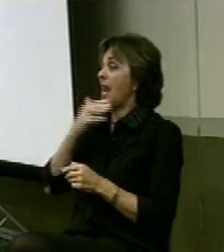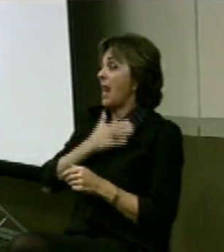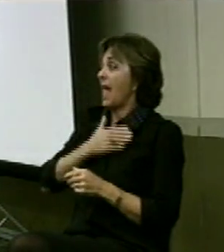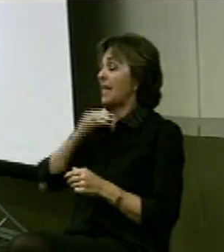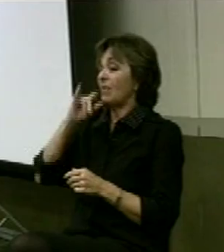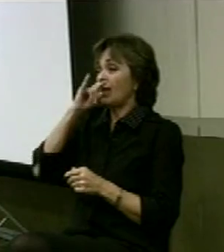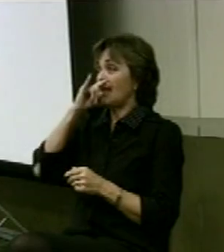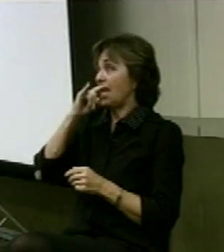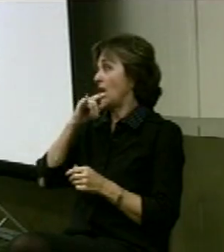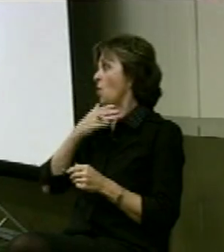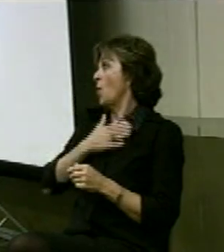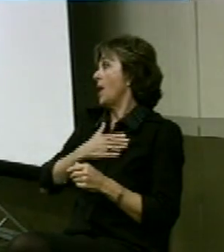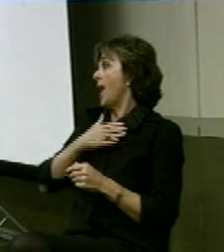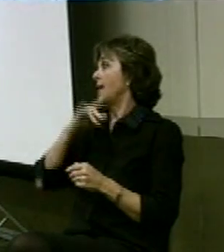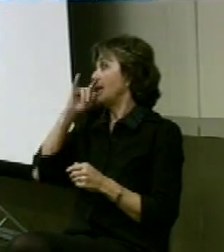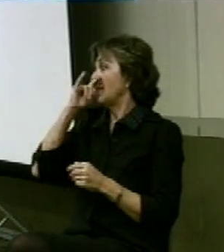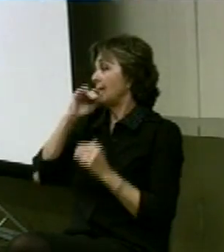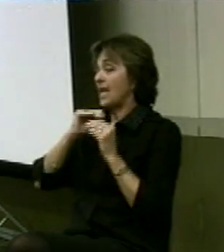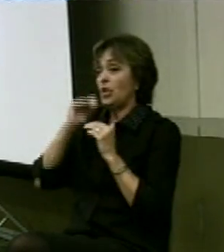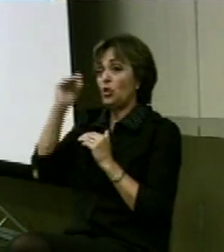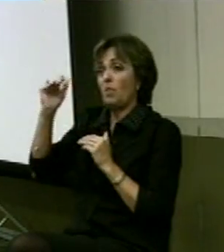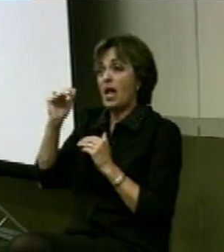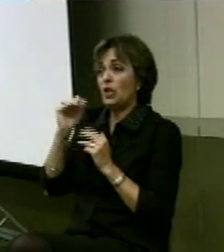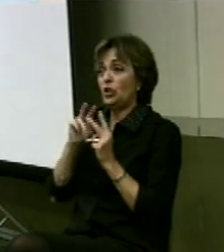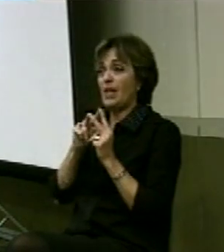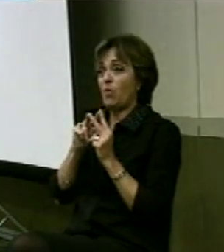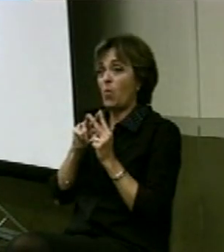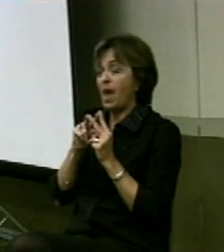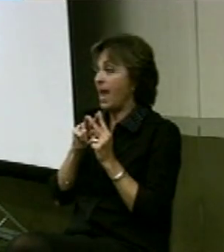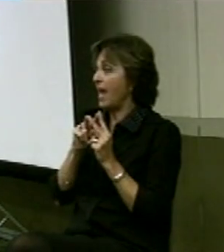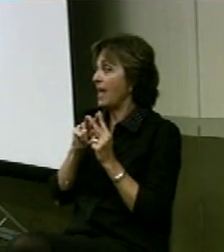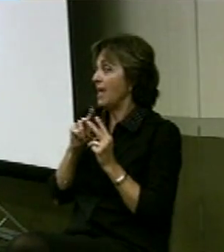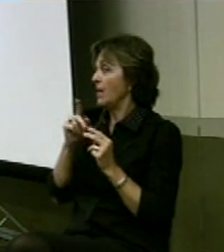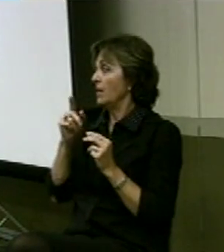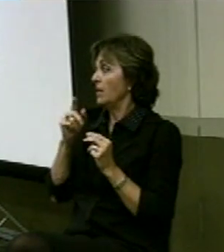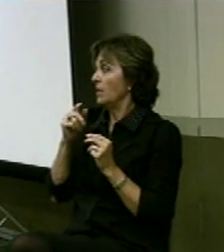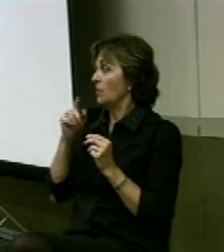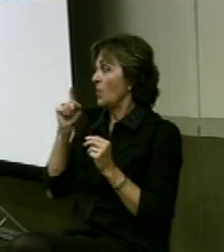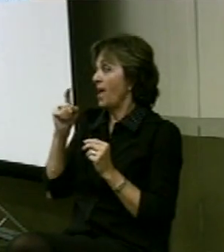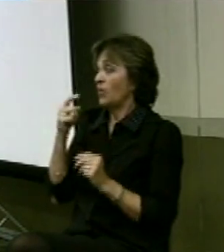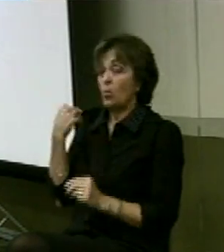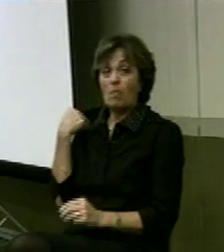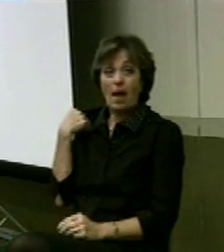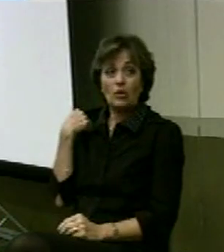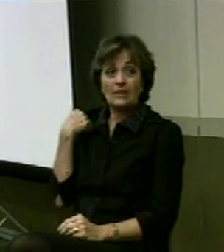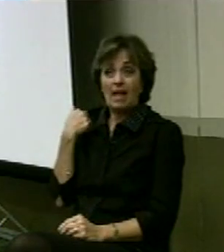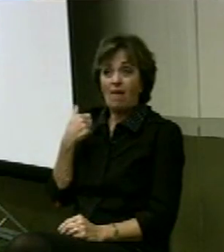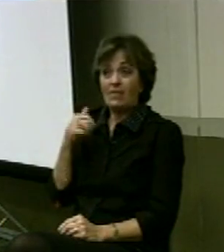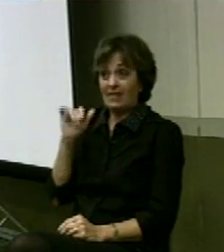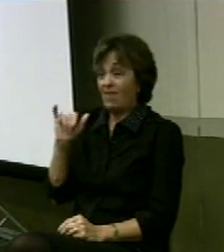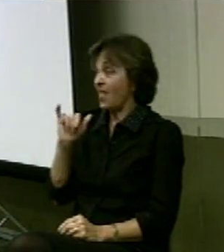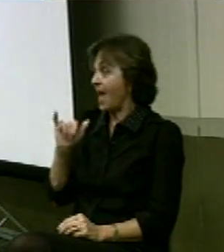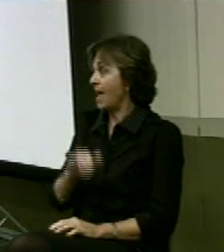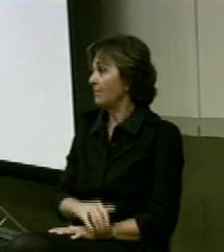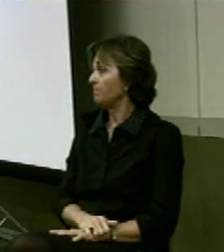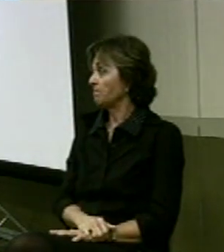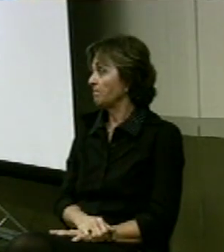the kid or liking the kid too much. Either way, we ever had to remind ourselves of